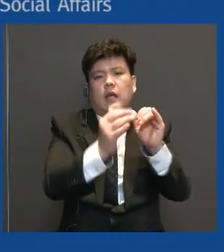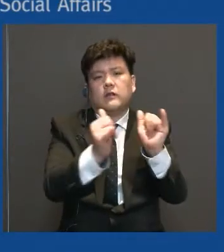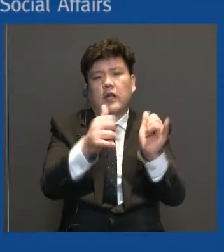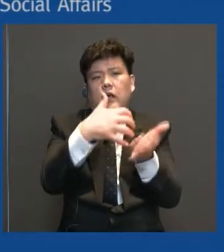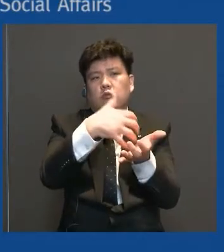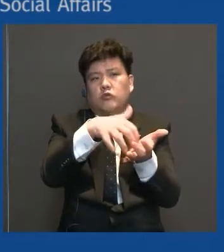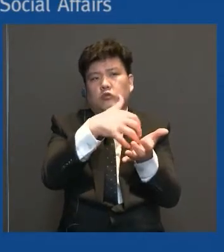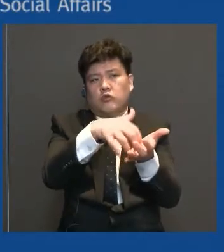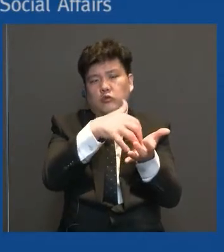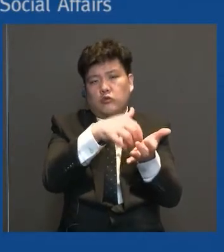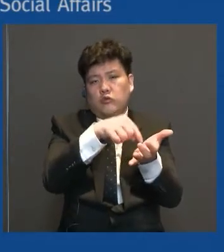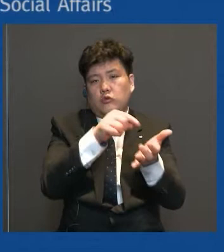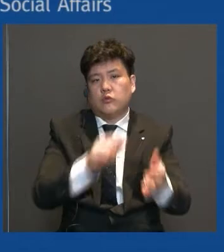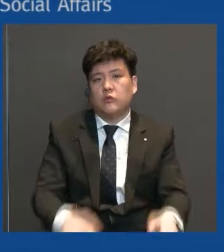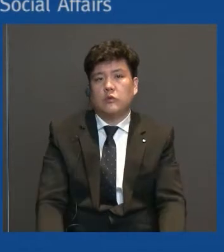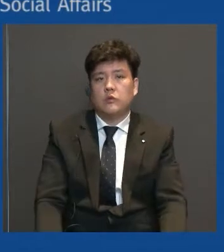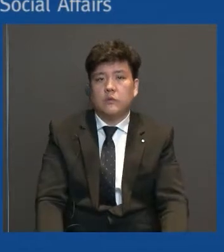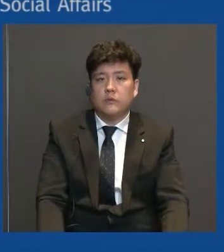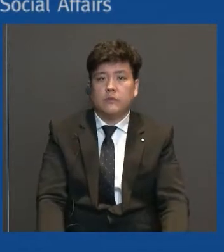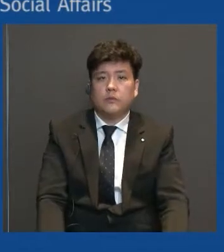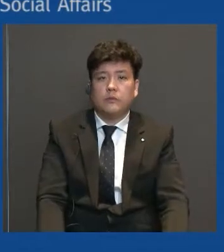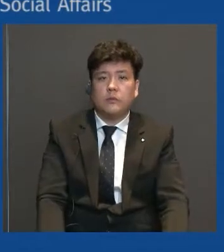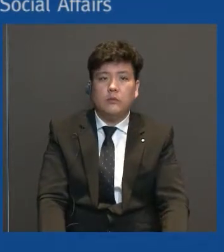bottom, account for